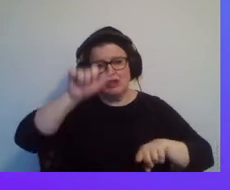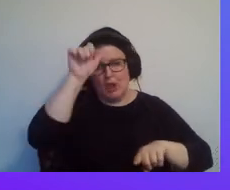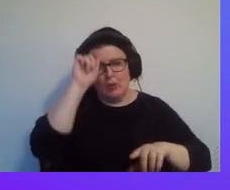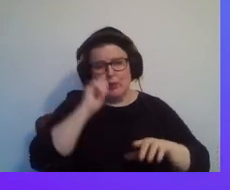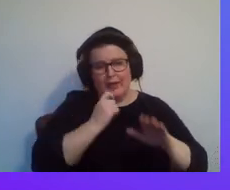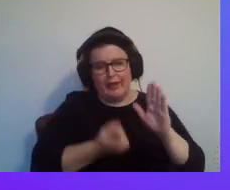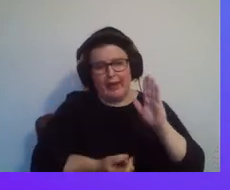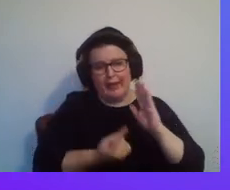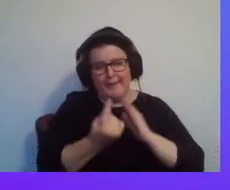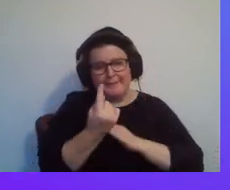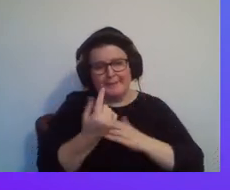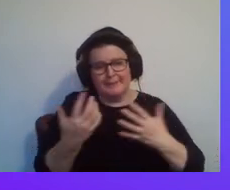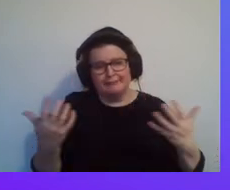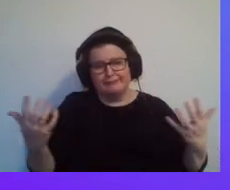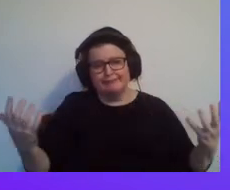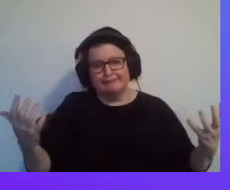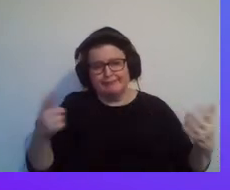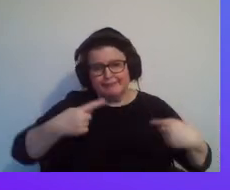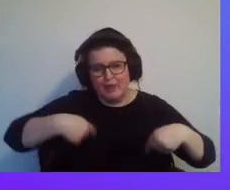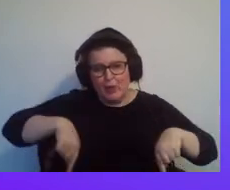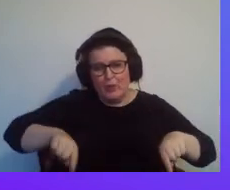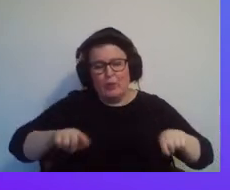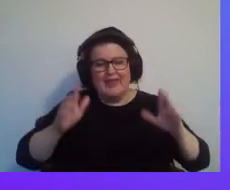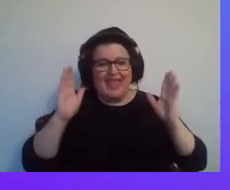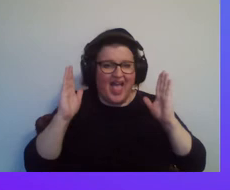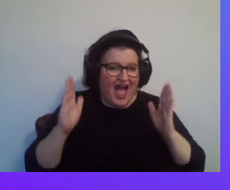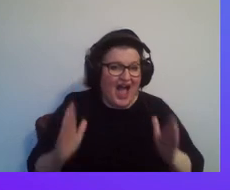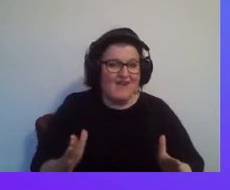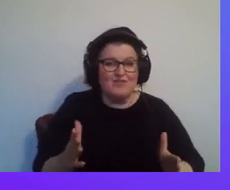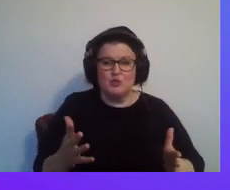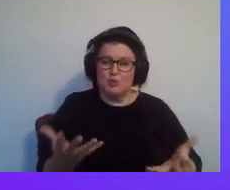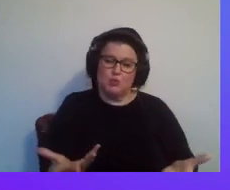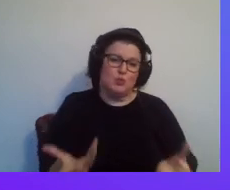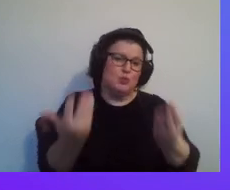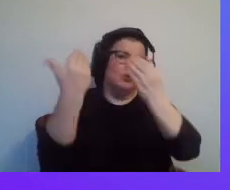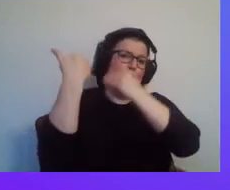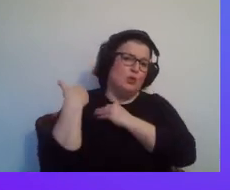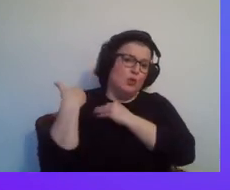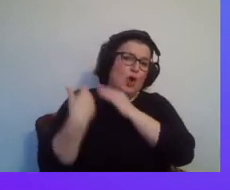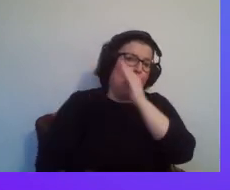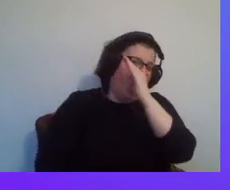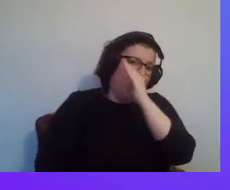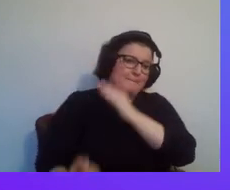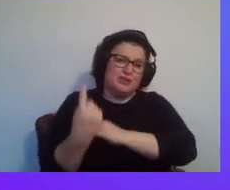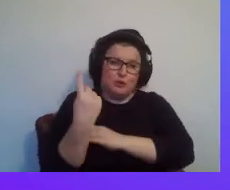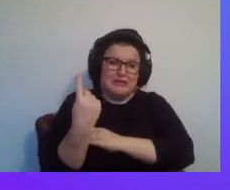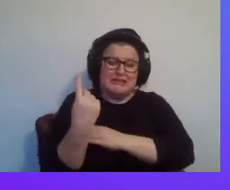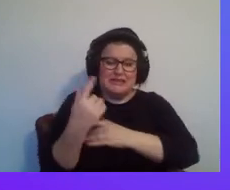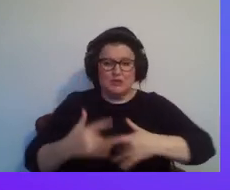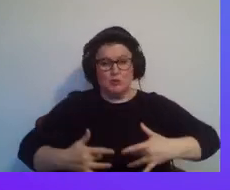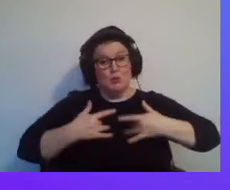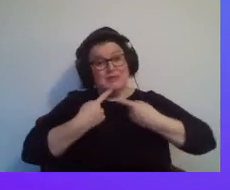But we have to take the opportunity to voice our concerns in forums like this,